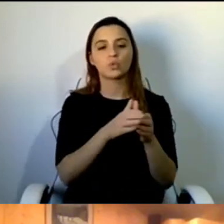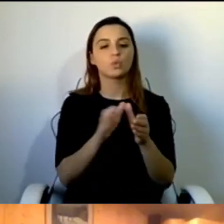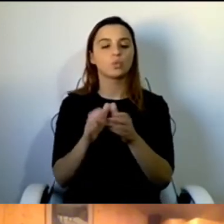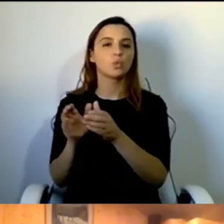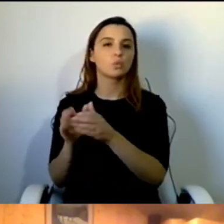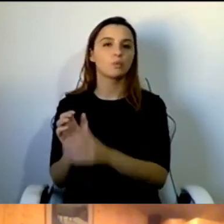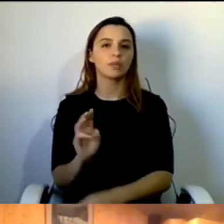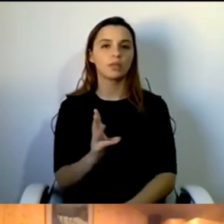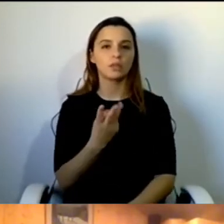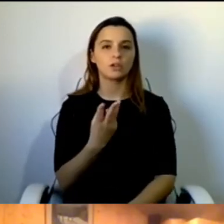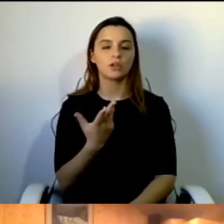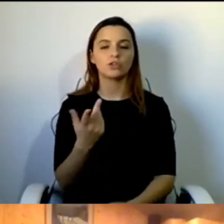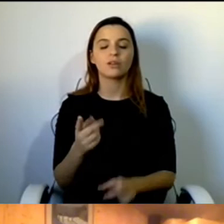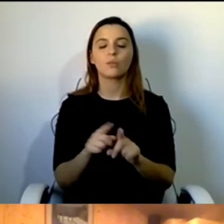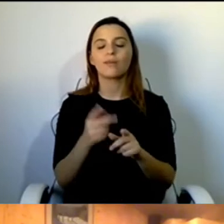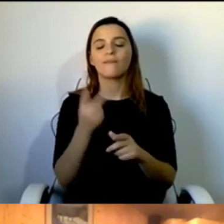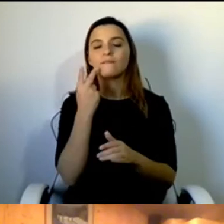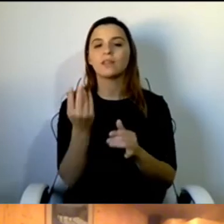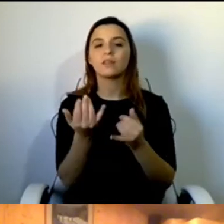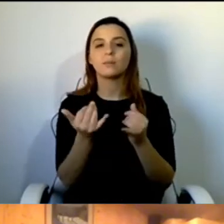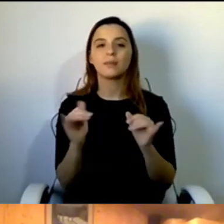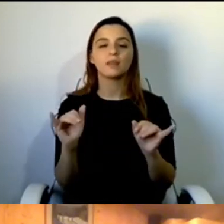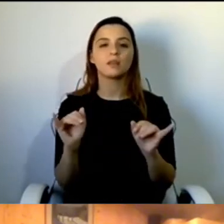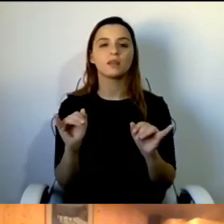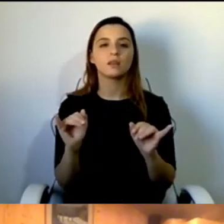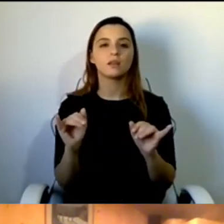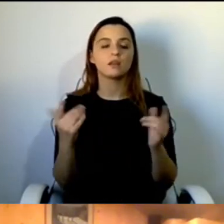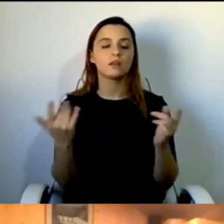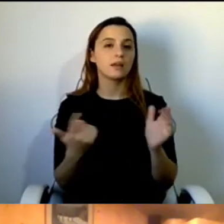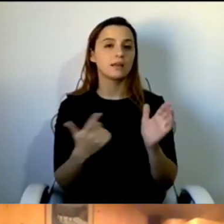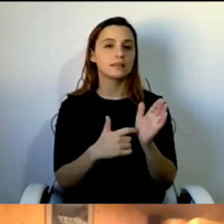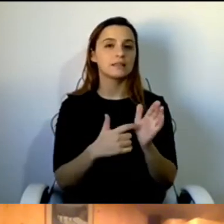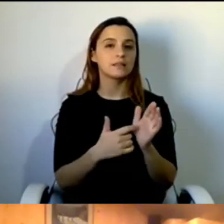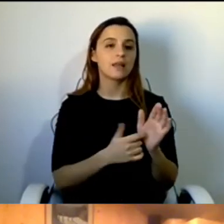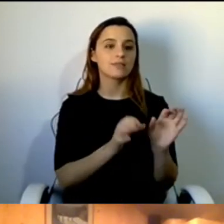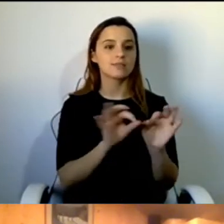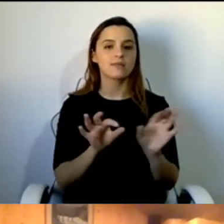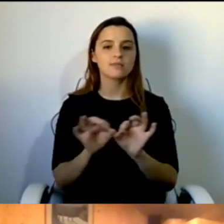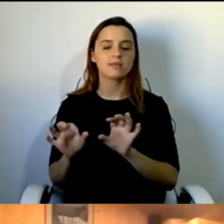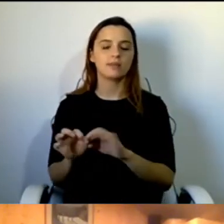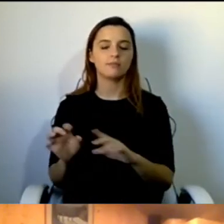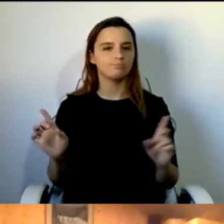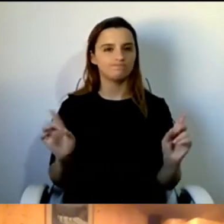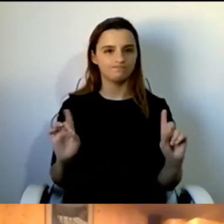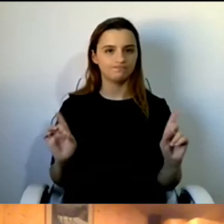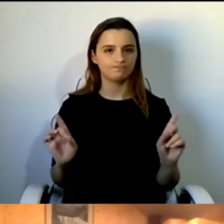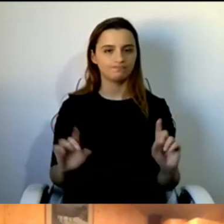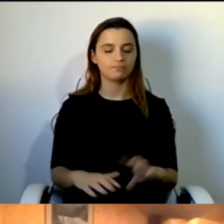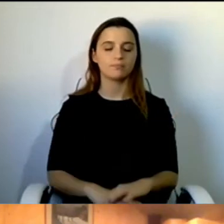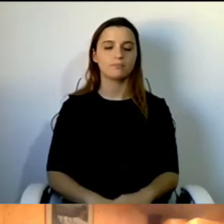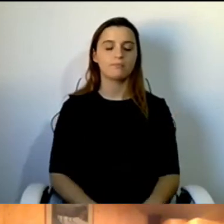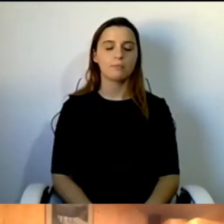not all people's needs are met the same way. If you're deaf and you're blind, you don't get access to personal